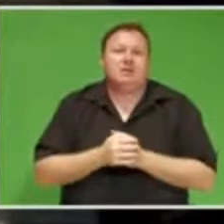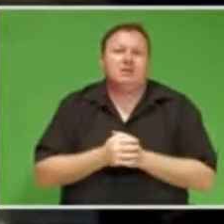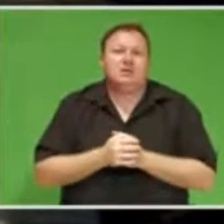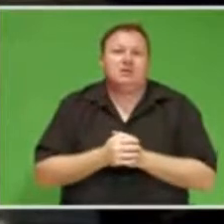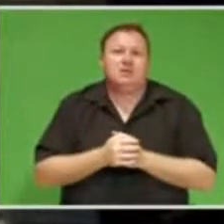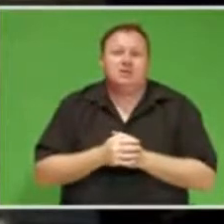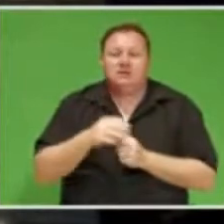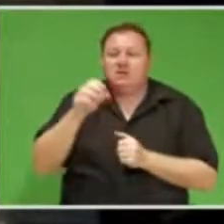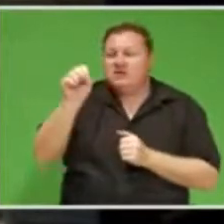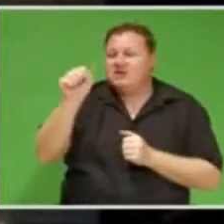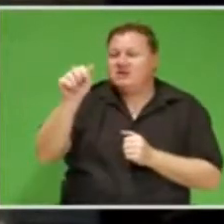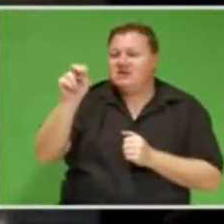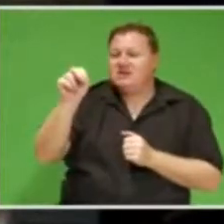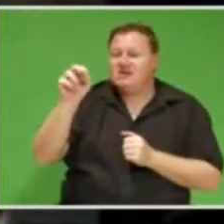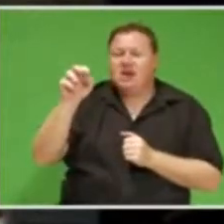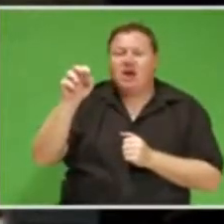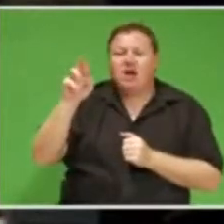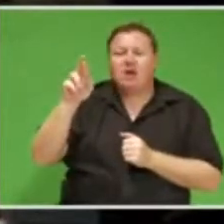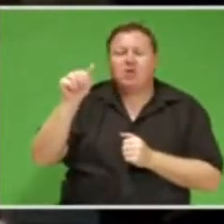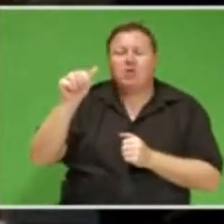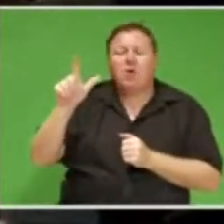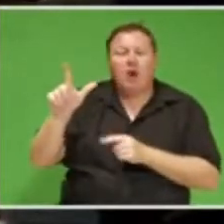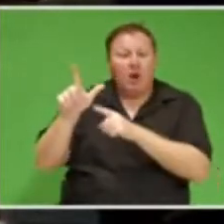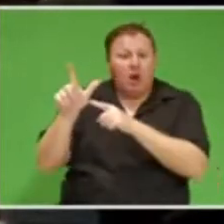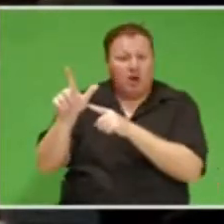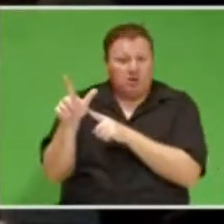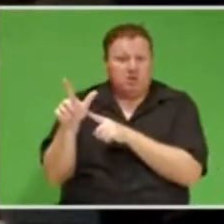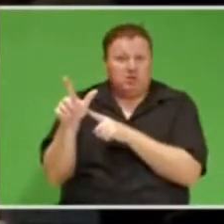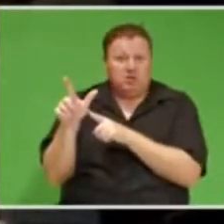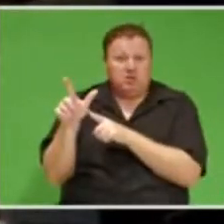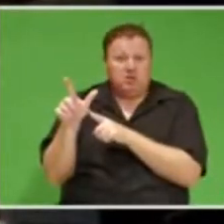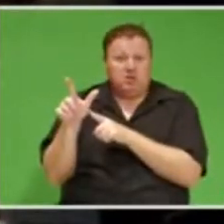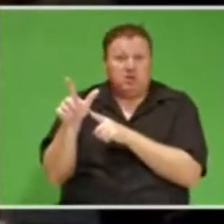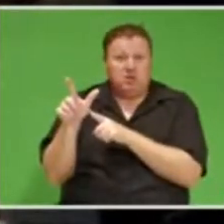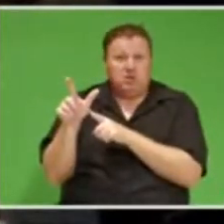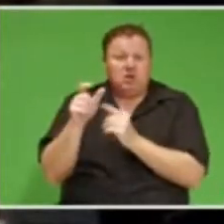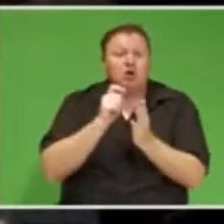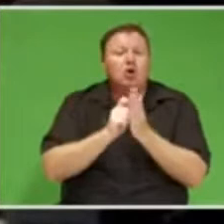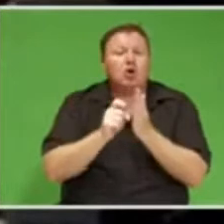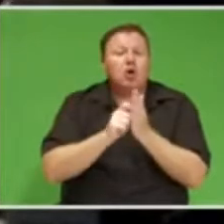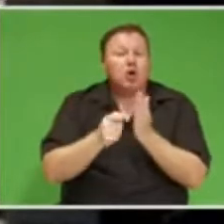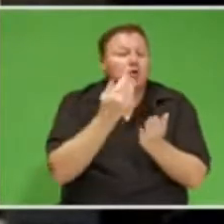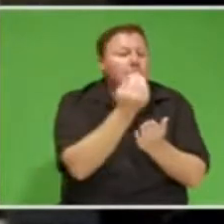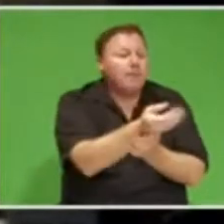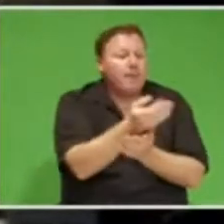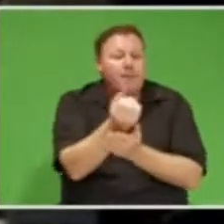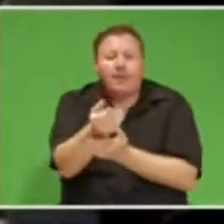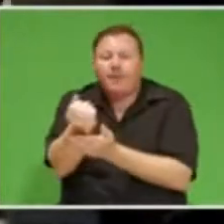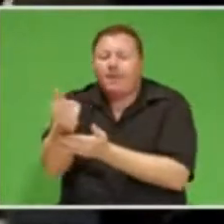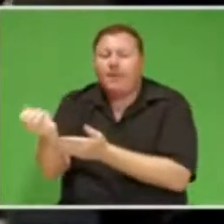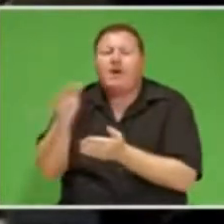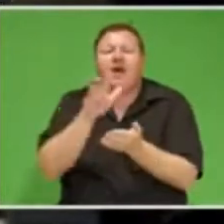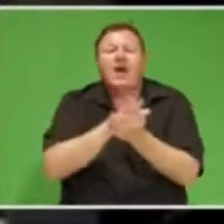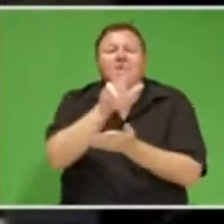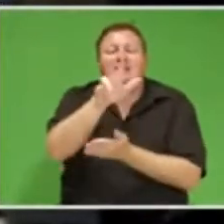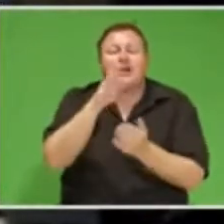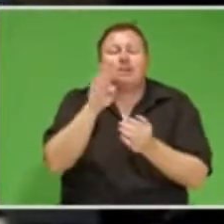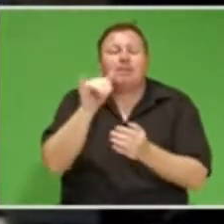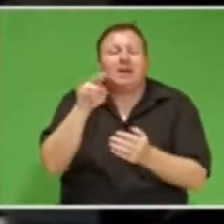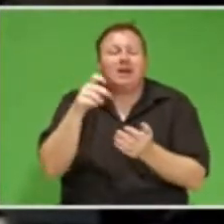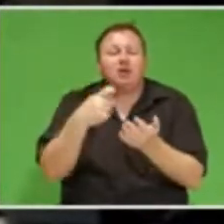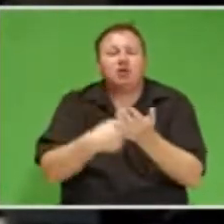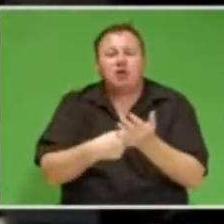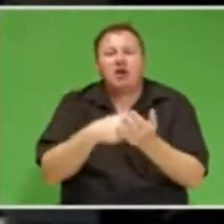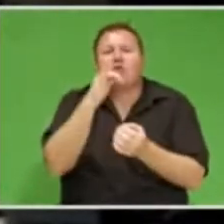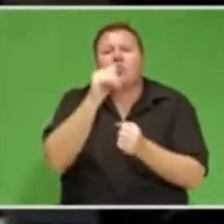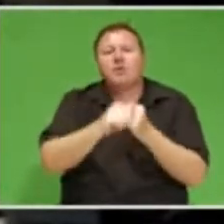Agency, SANRAL, has awarded road construction contracts worth 18 billion rand over the last